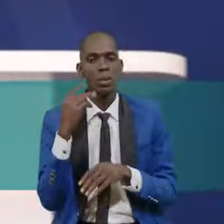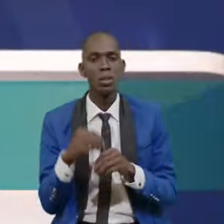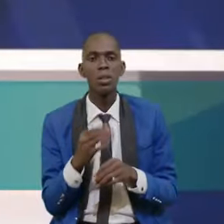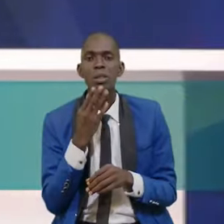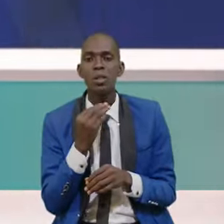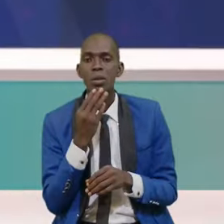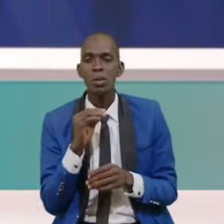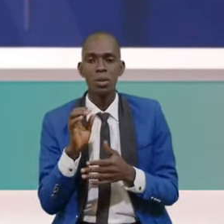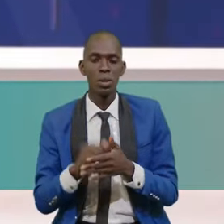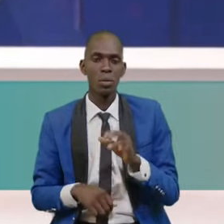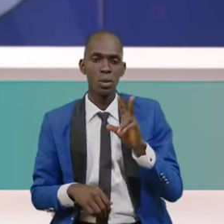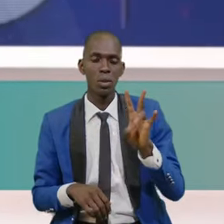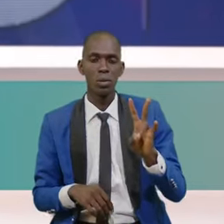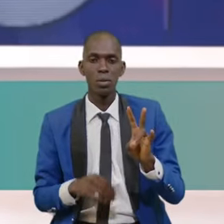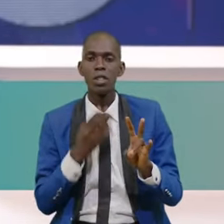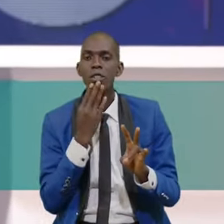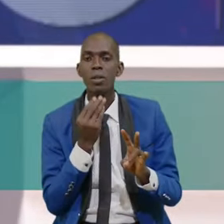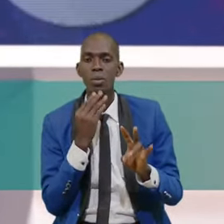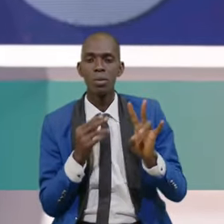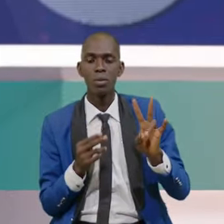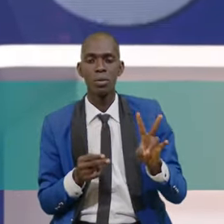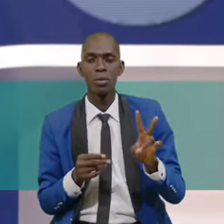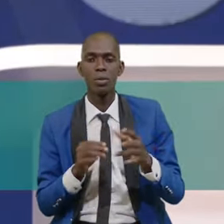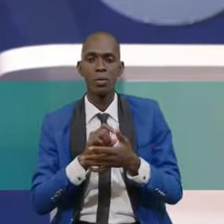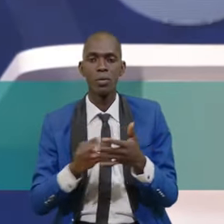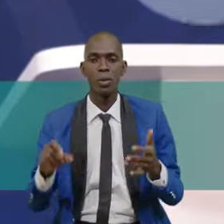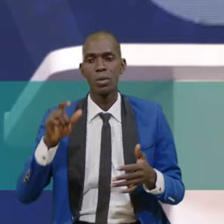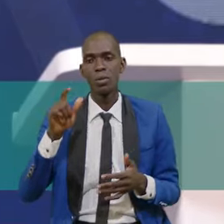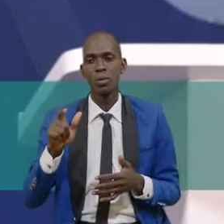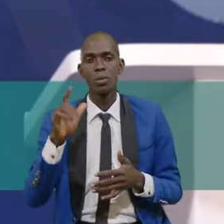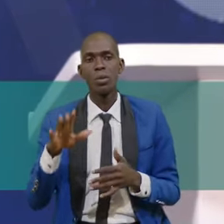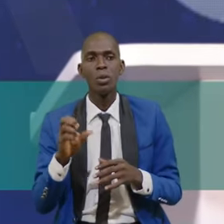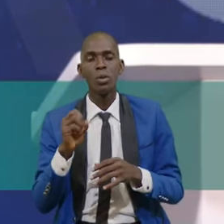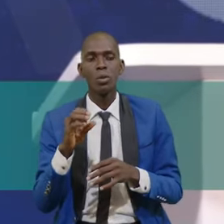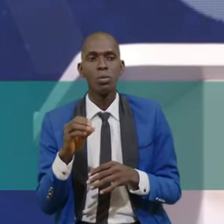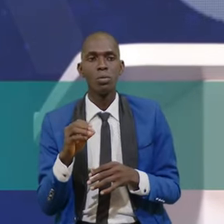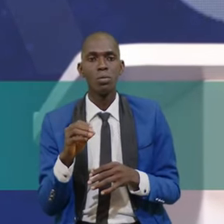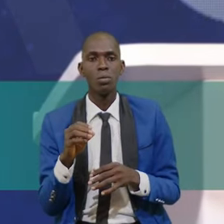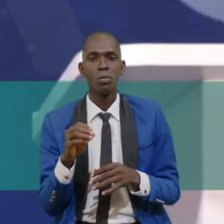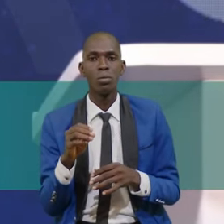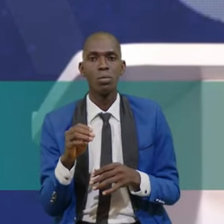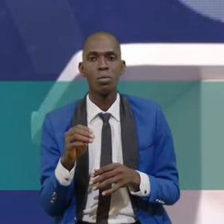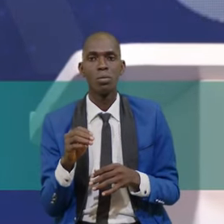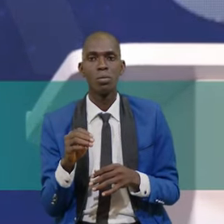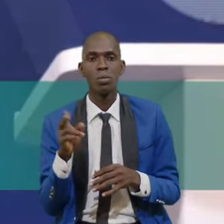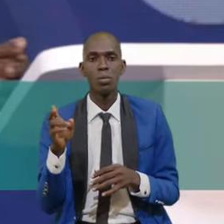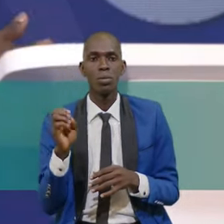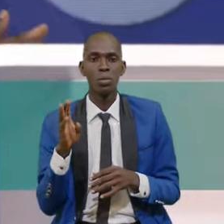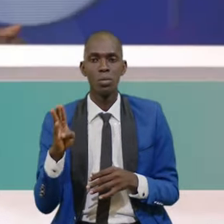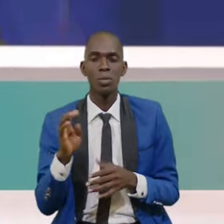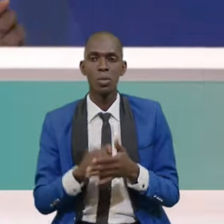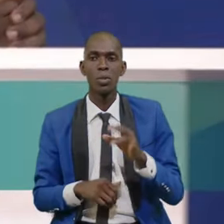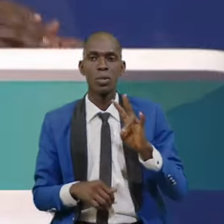In Hebrews chapter 7 verse 25, so also Christ, chapter 7, reading from